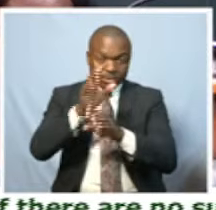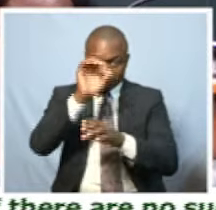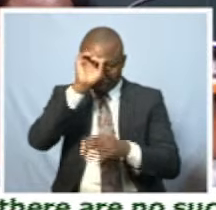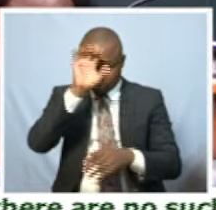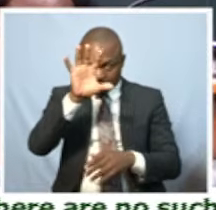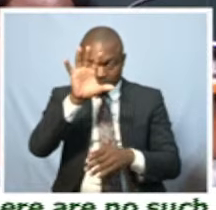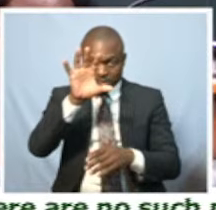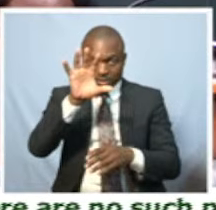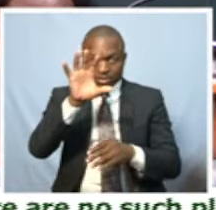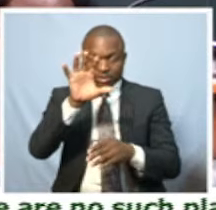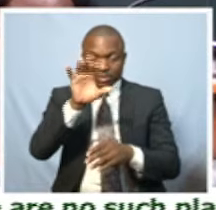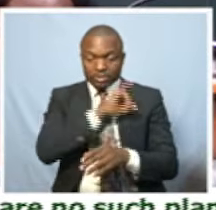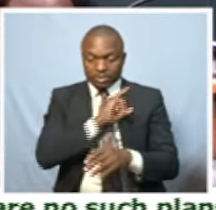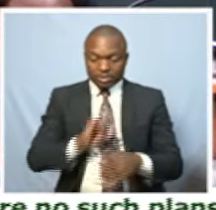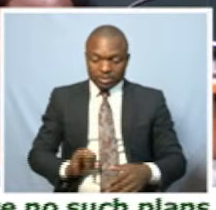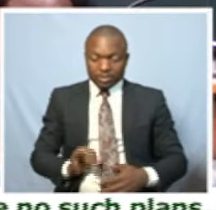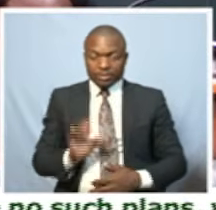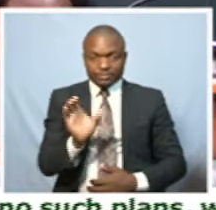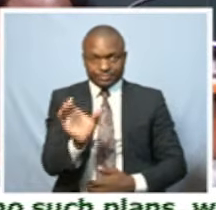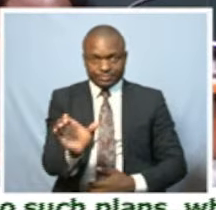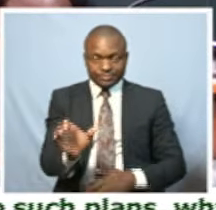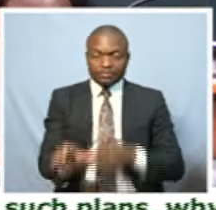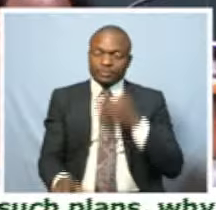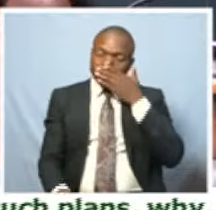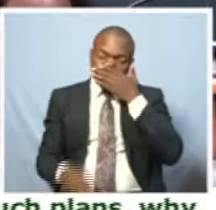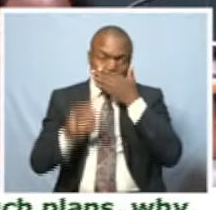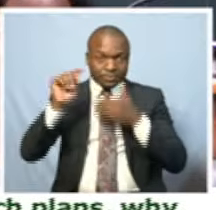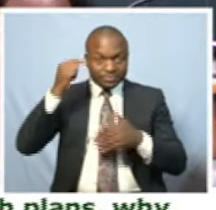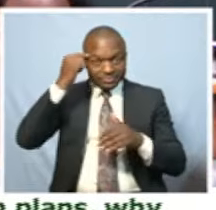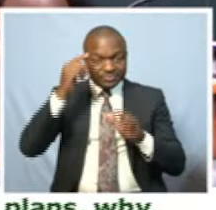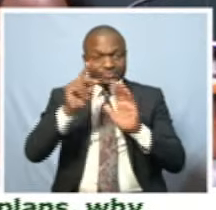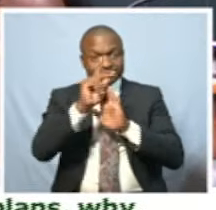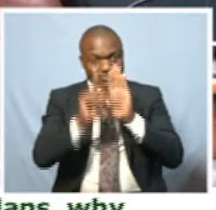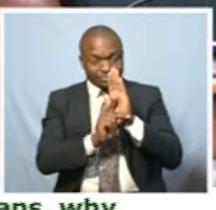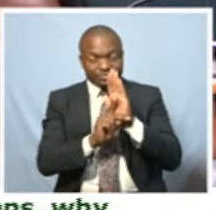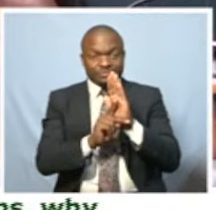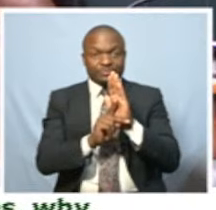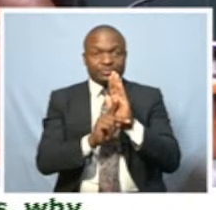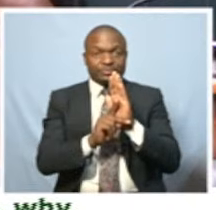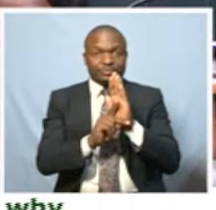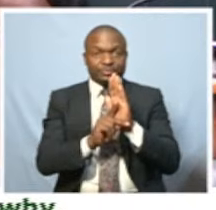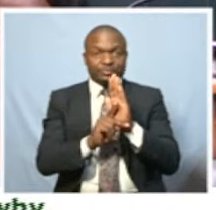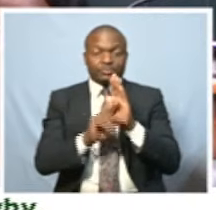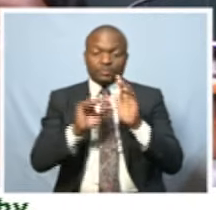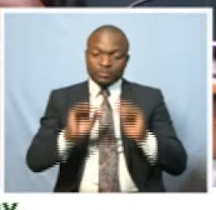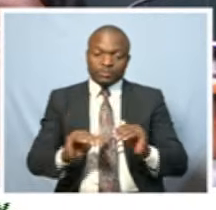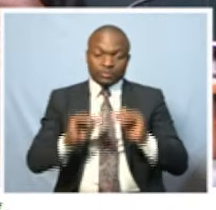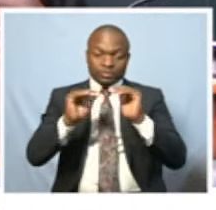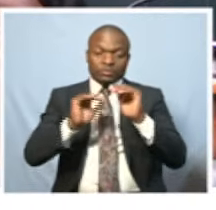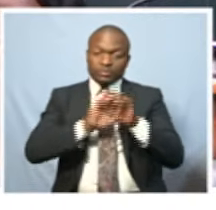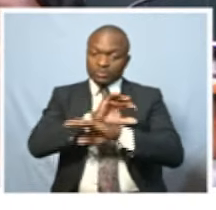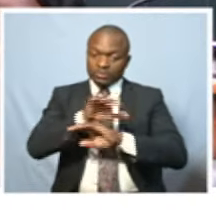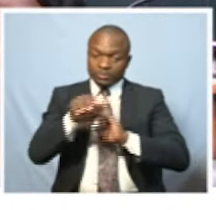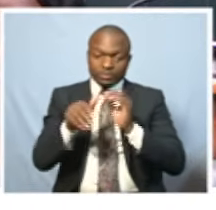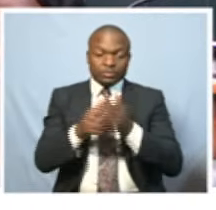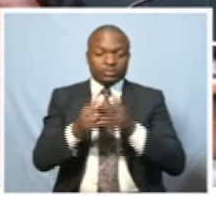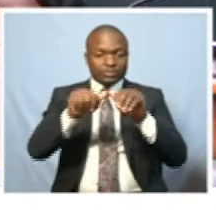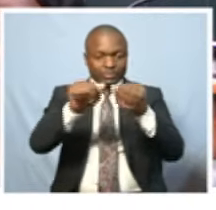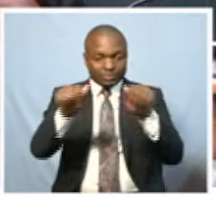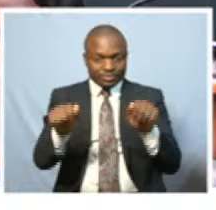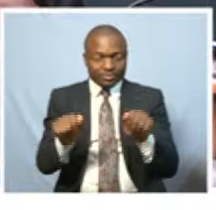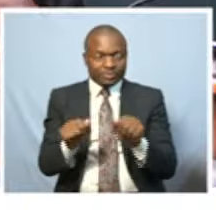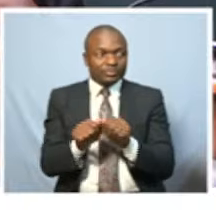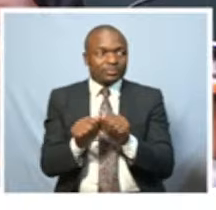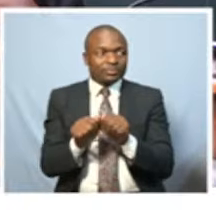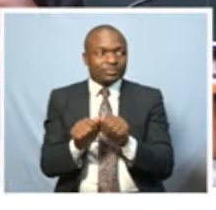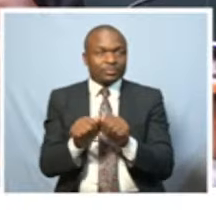mining and industrial sector. Government policy is to upgrade all existing sites